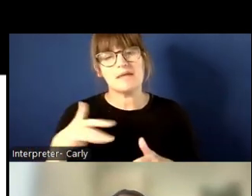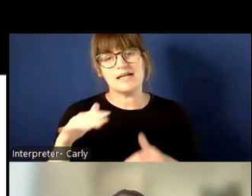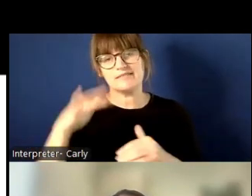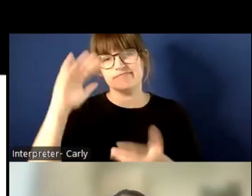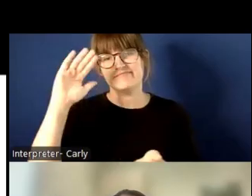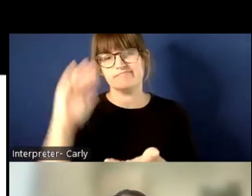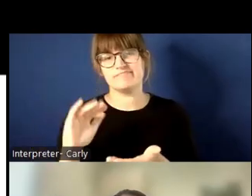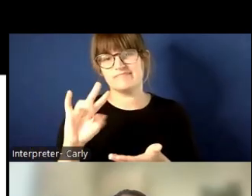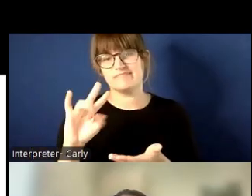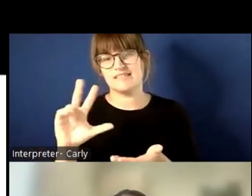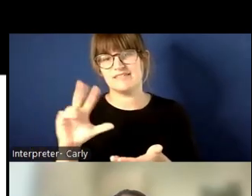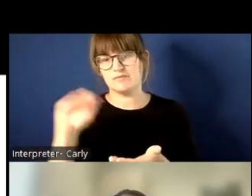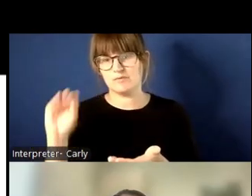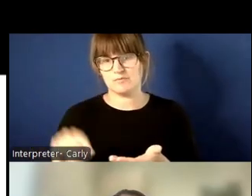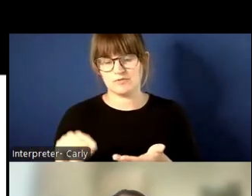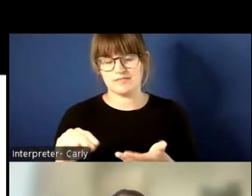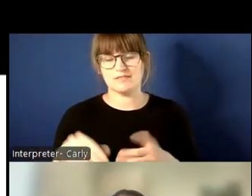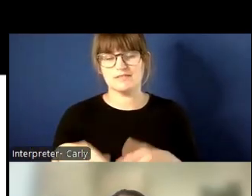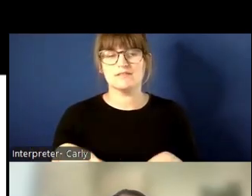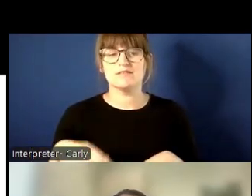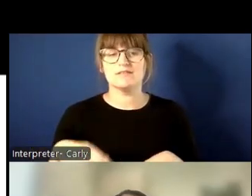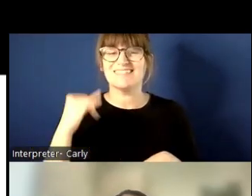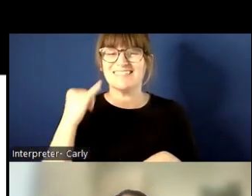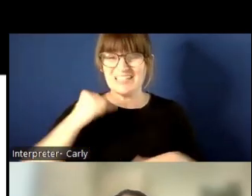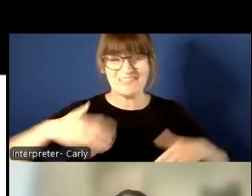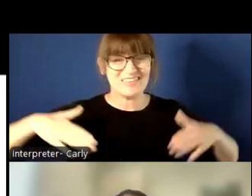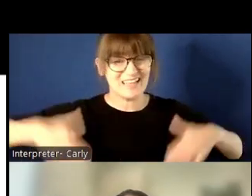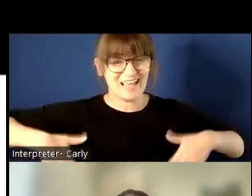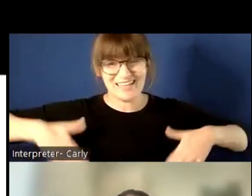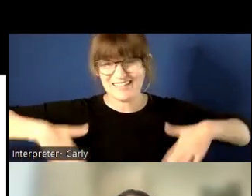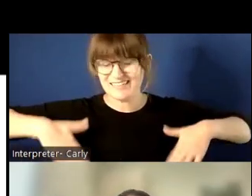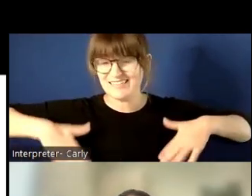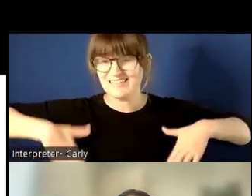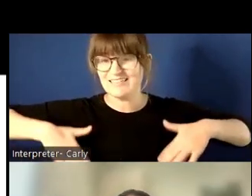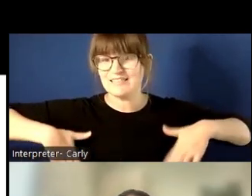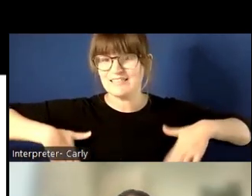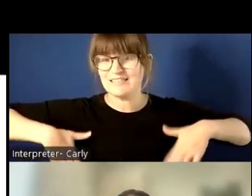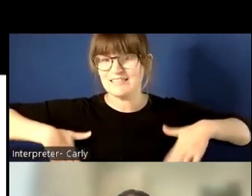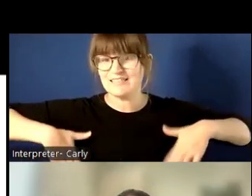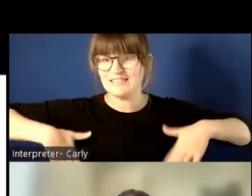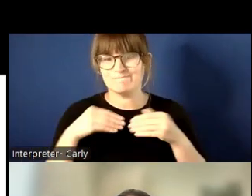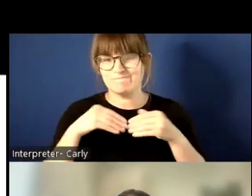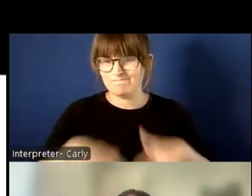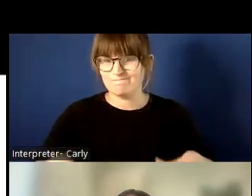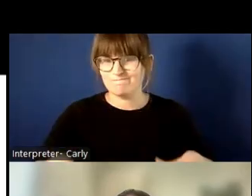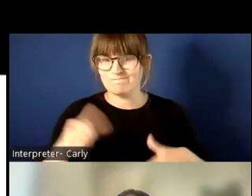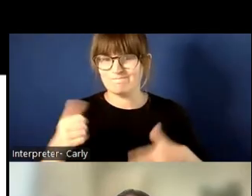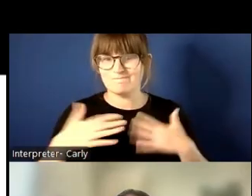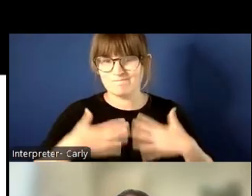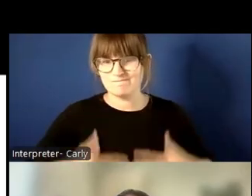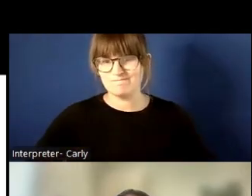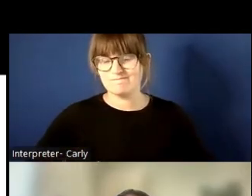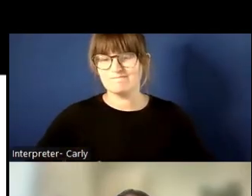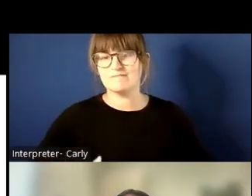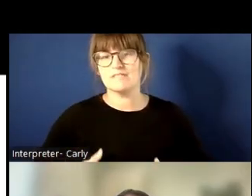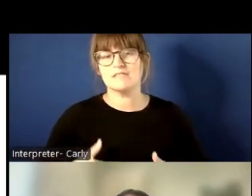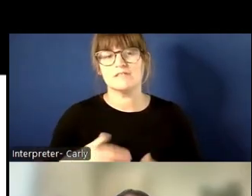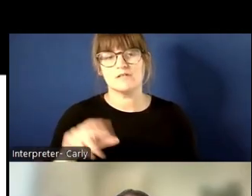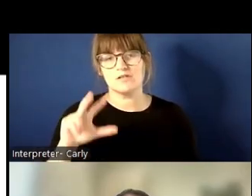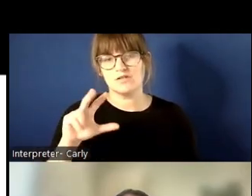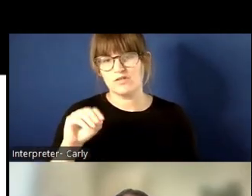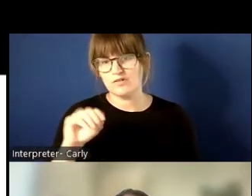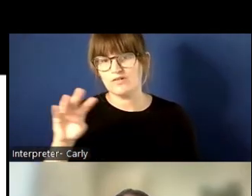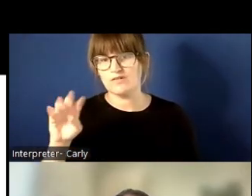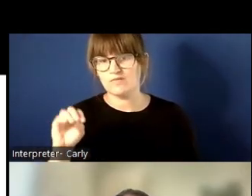rate. And when we catch melanoma pretty late, where it has unfortunately spread to other areas of the body, it's thought to be a 30 to